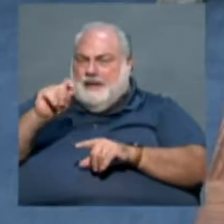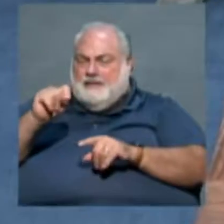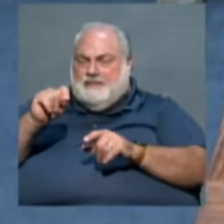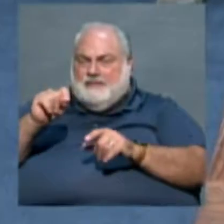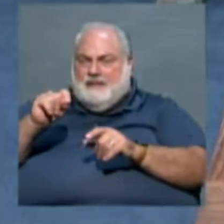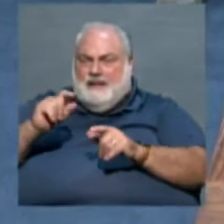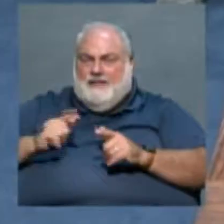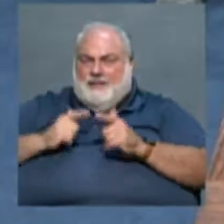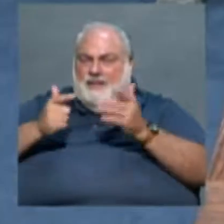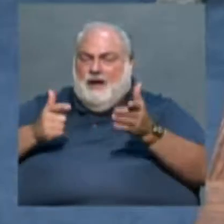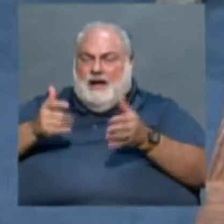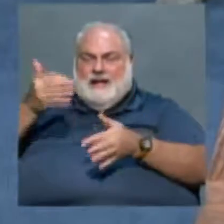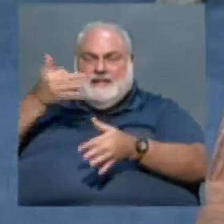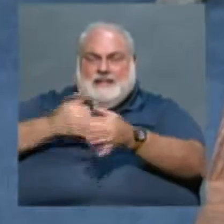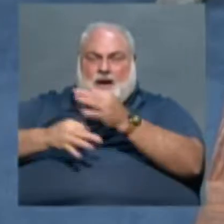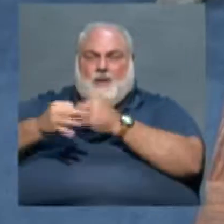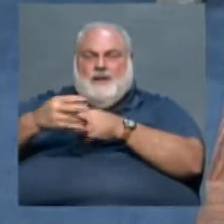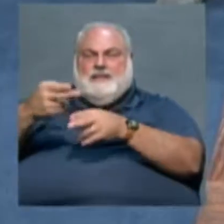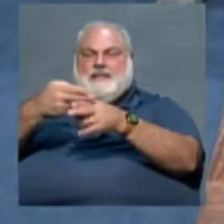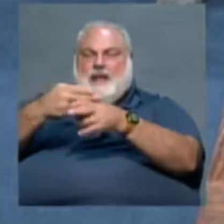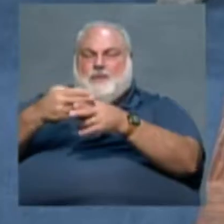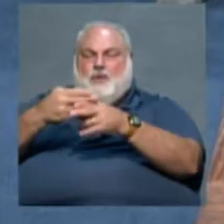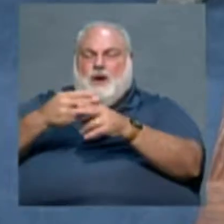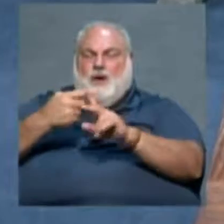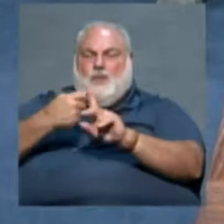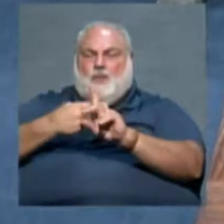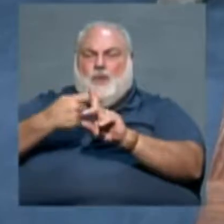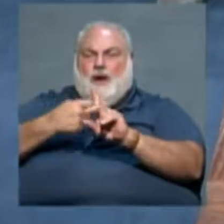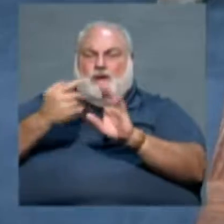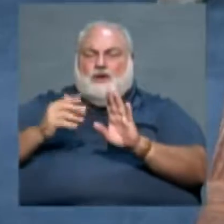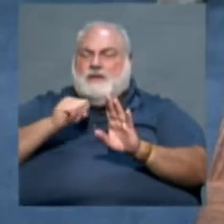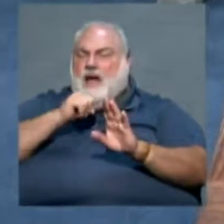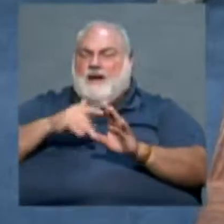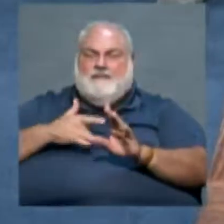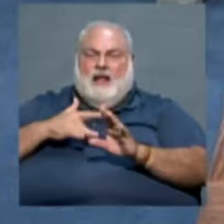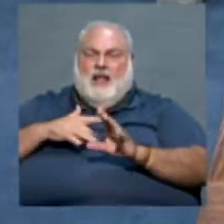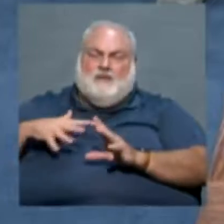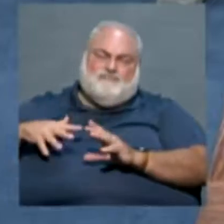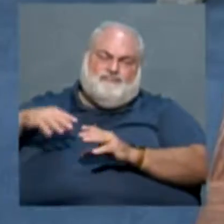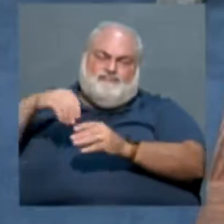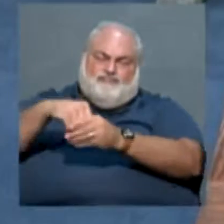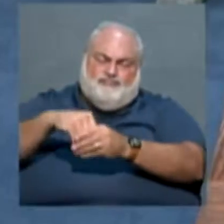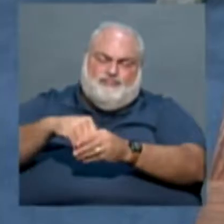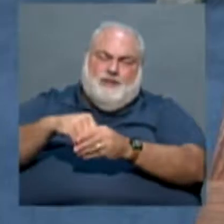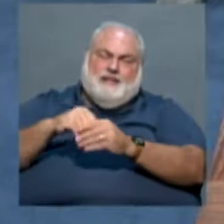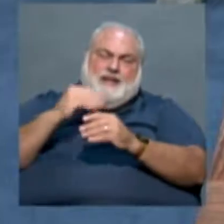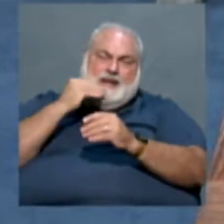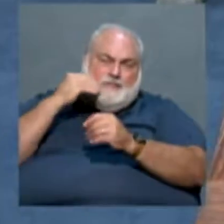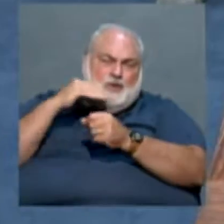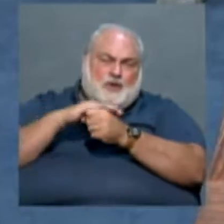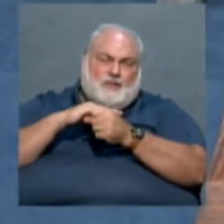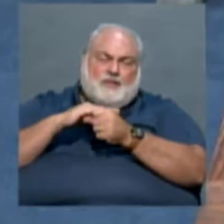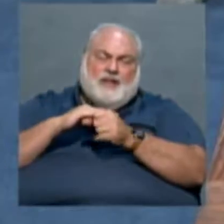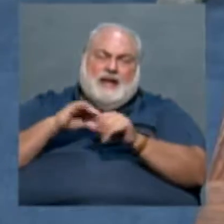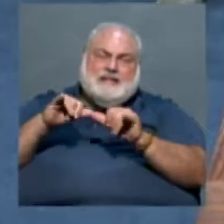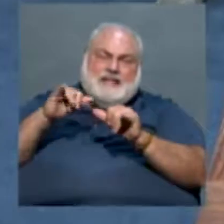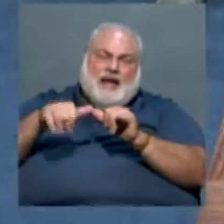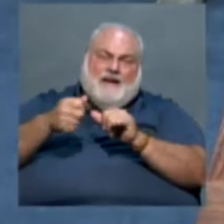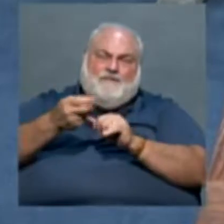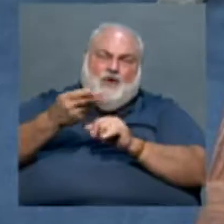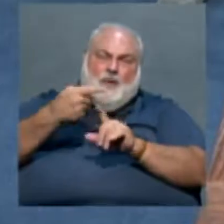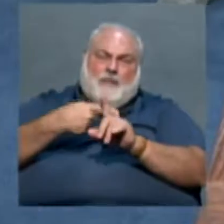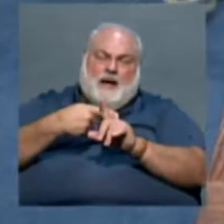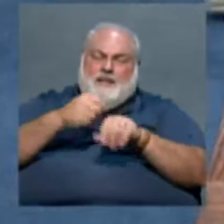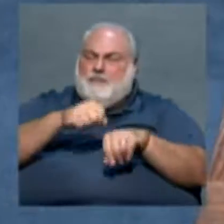So instead, we're getting these temporary residents. They're not feeling invested in our neighborhood. They're coming in, they're staying for a few months, they're moving out,